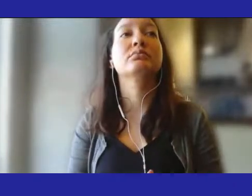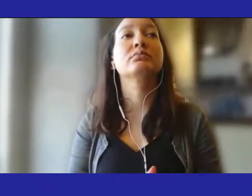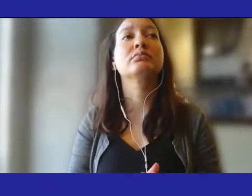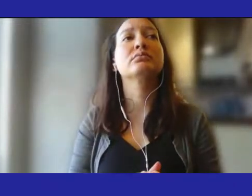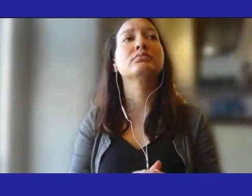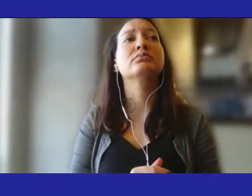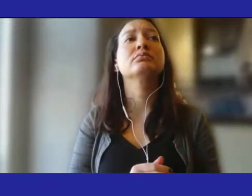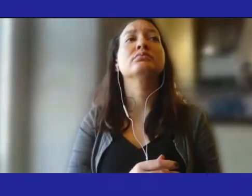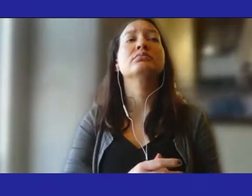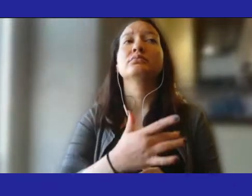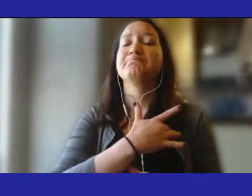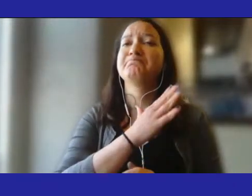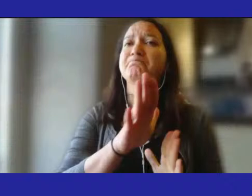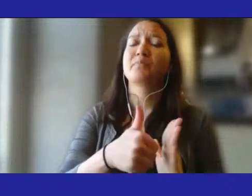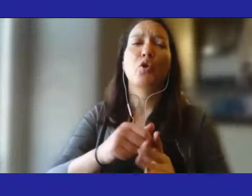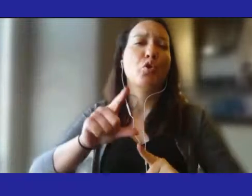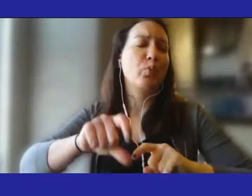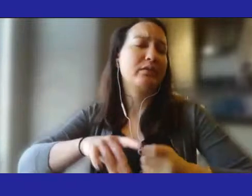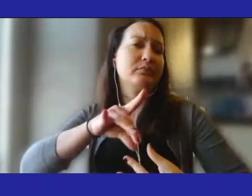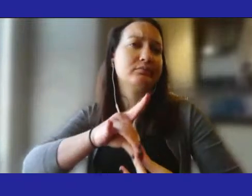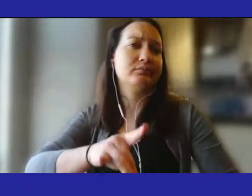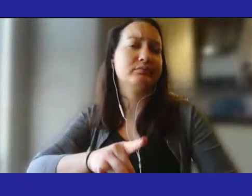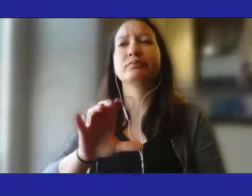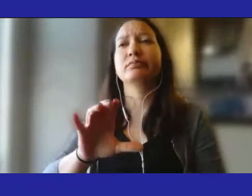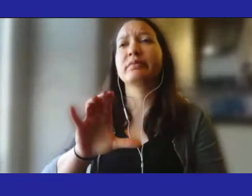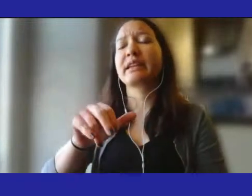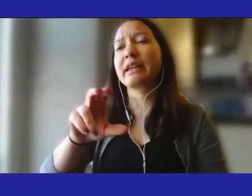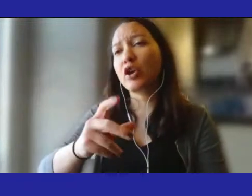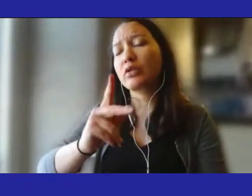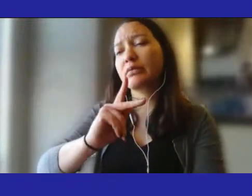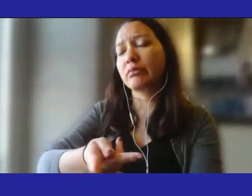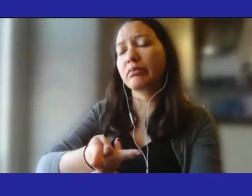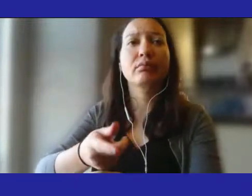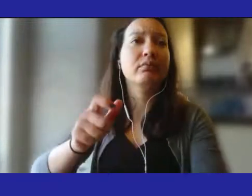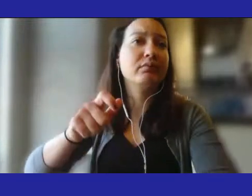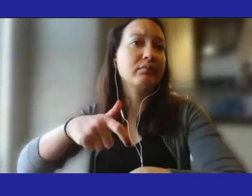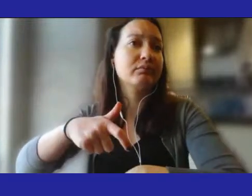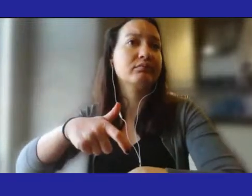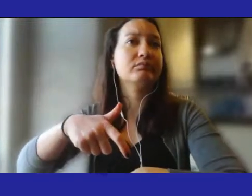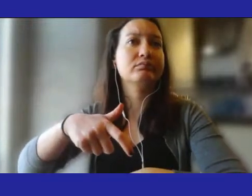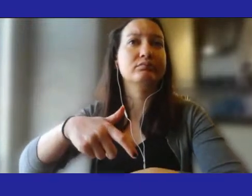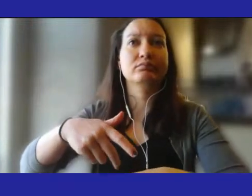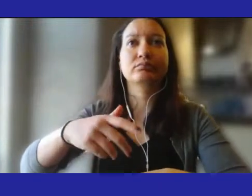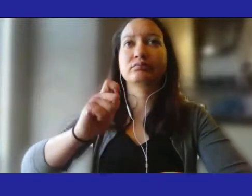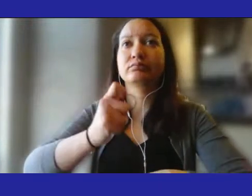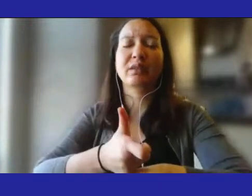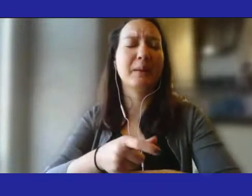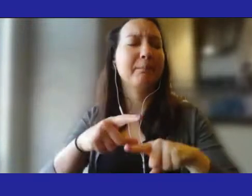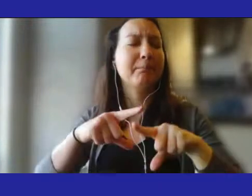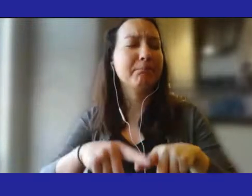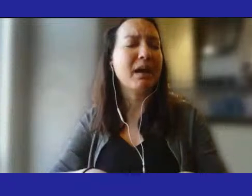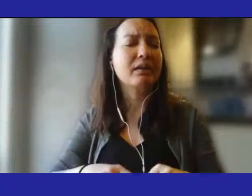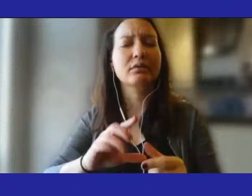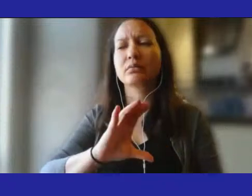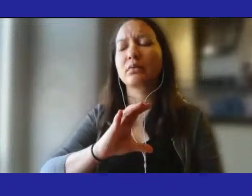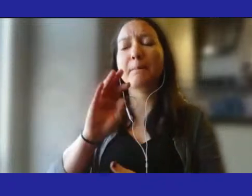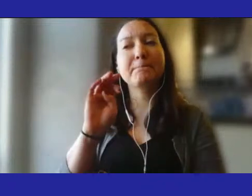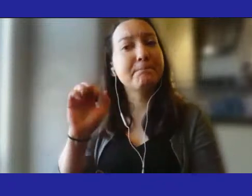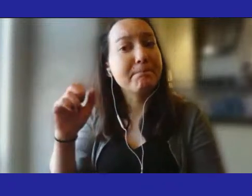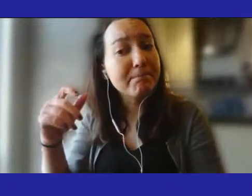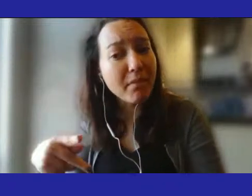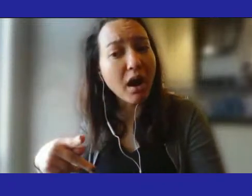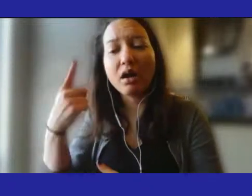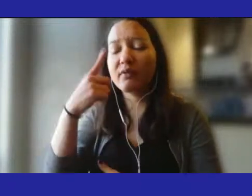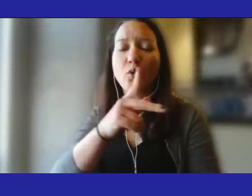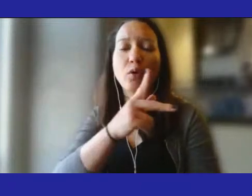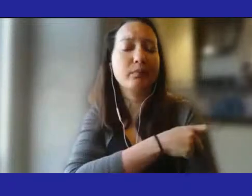our surveys, irrespective of care setting, are based on a parallel or mapping to a patient's visit